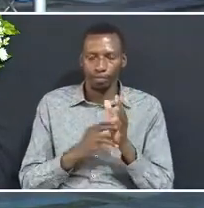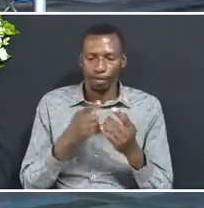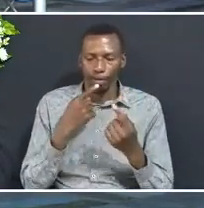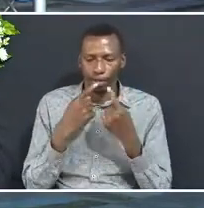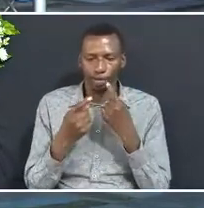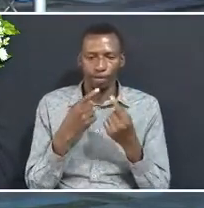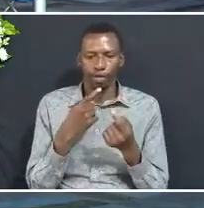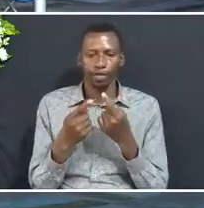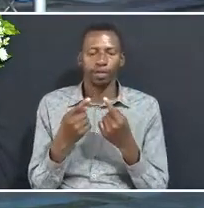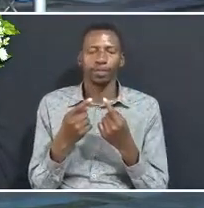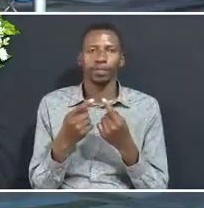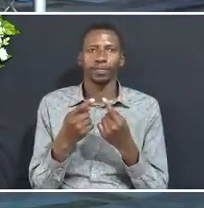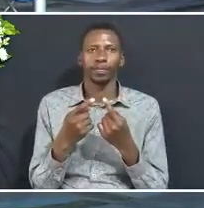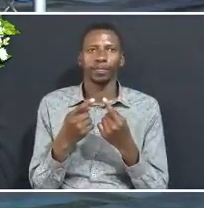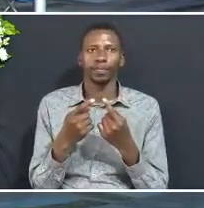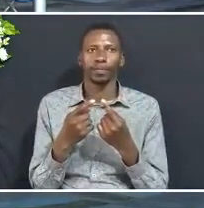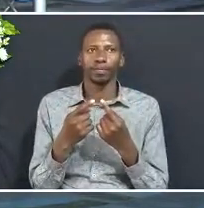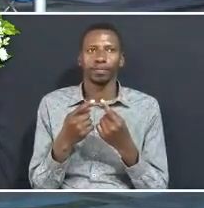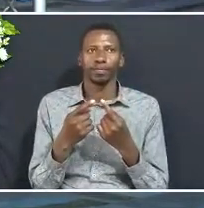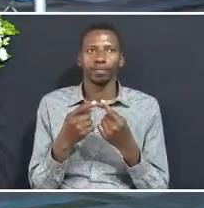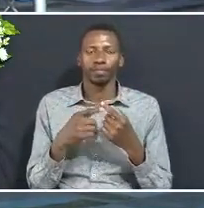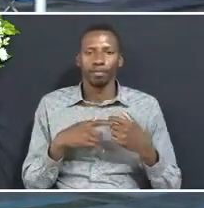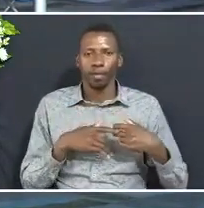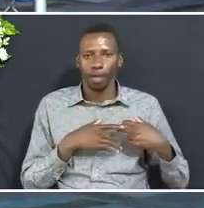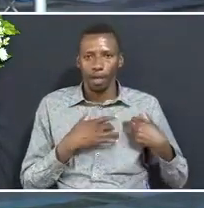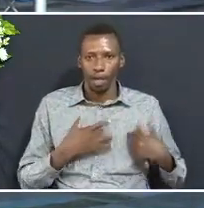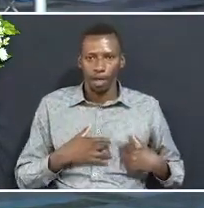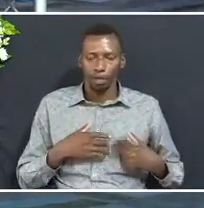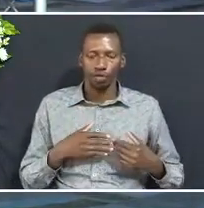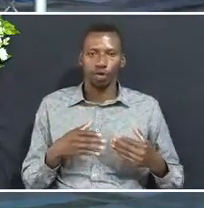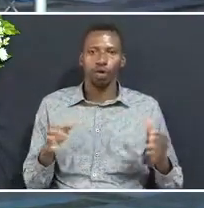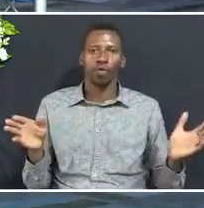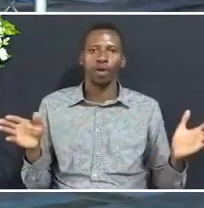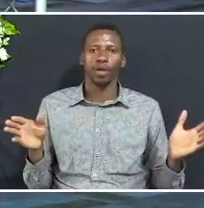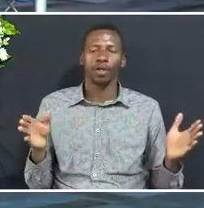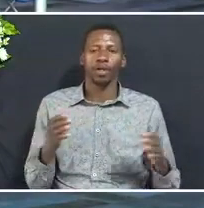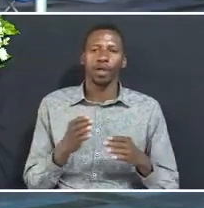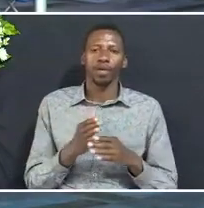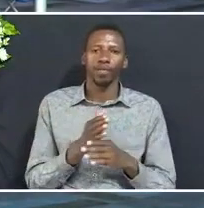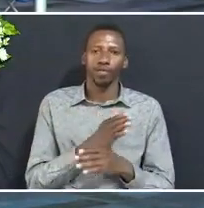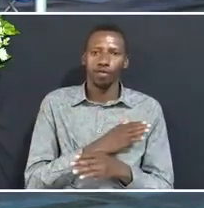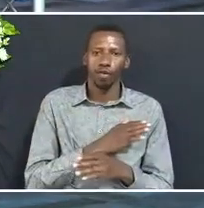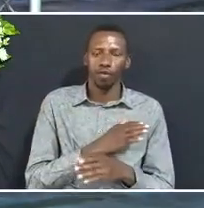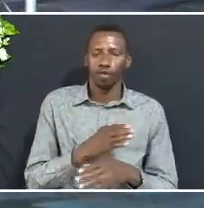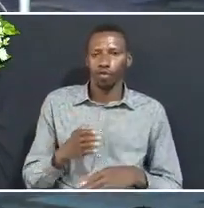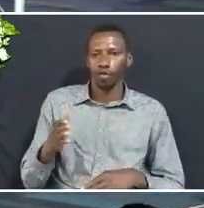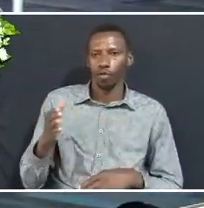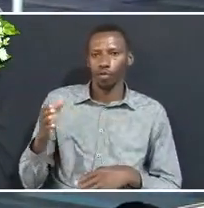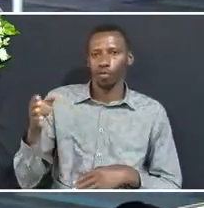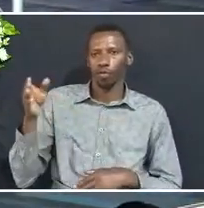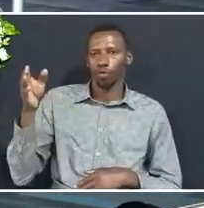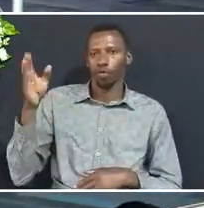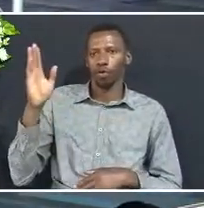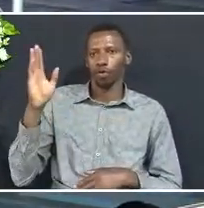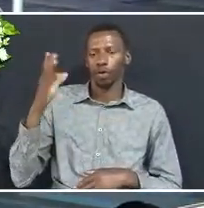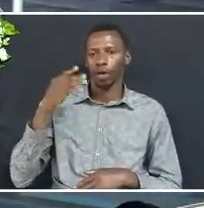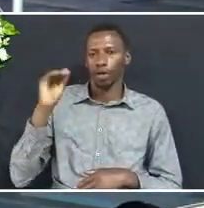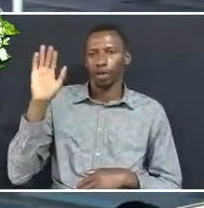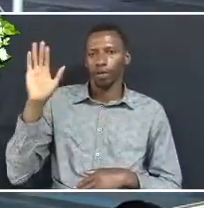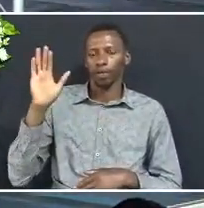speak it out before the presence of the Lord and before his presence. And in